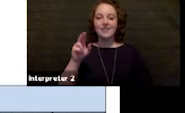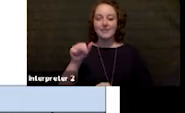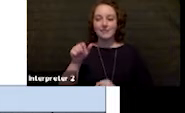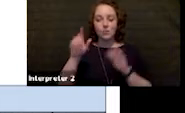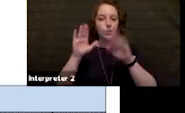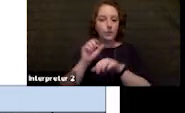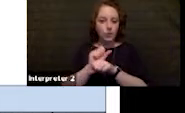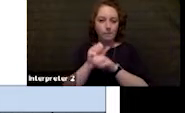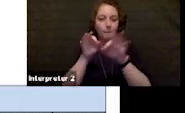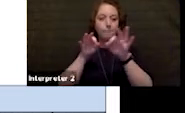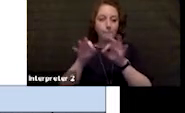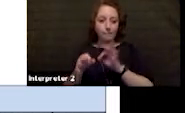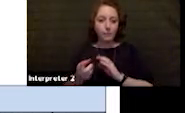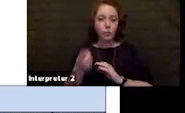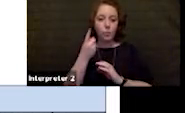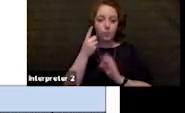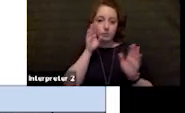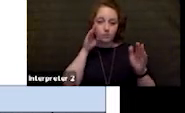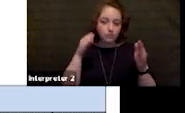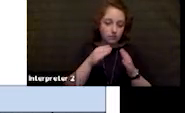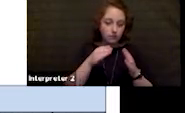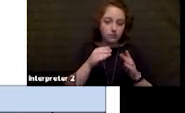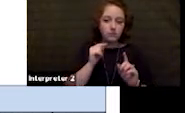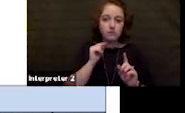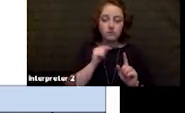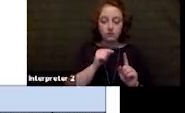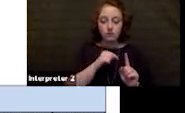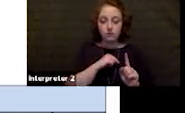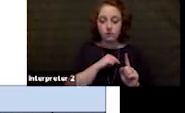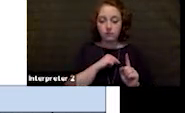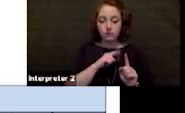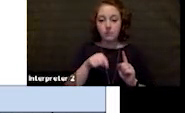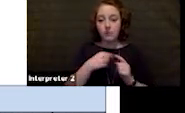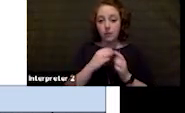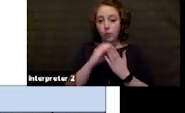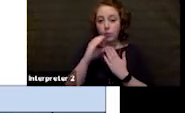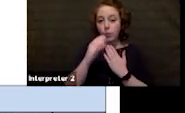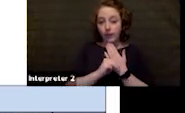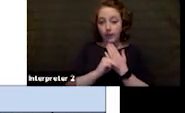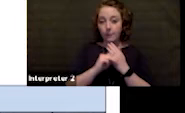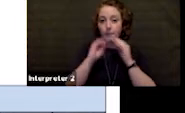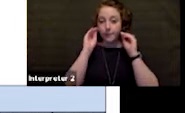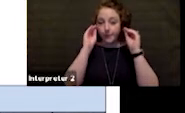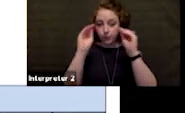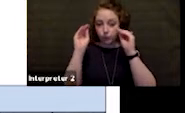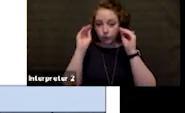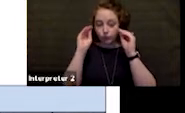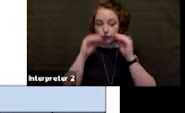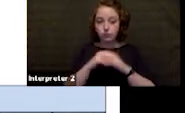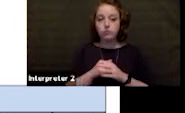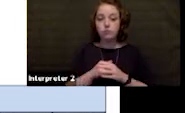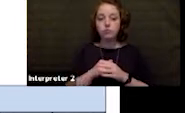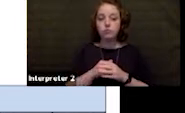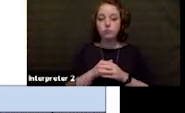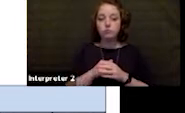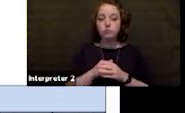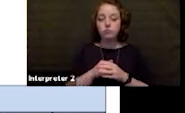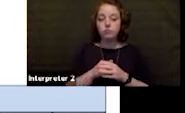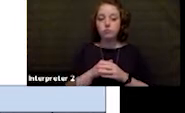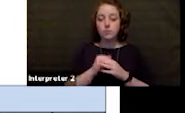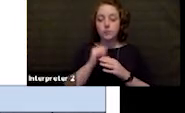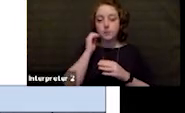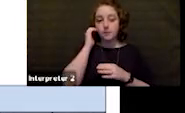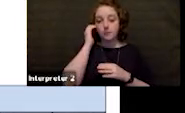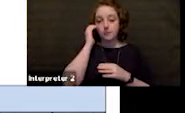of the lenses, which is about curriculum and instruction. And then, we always want to keep